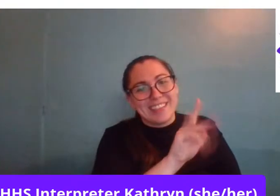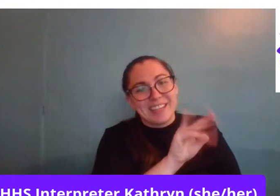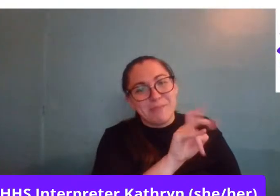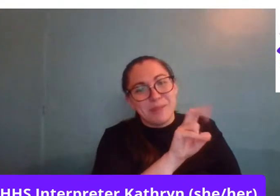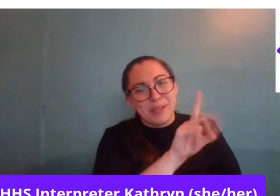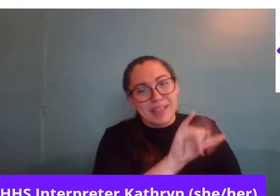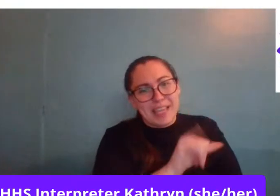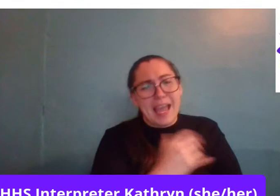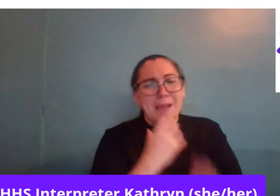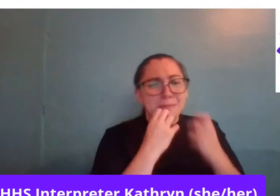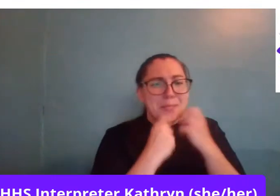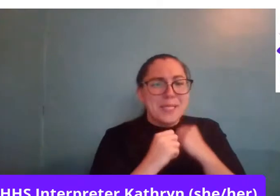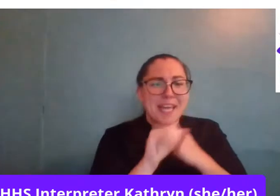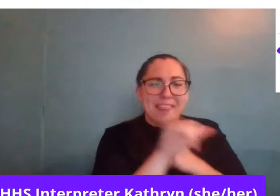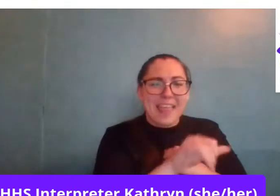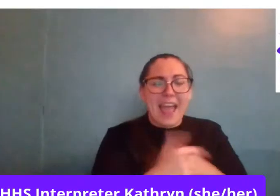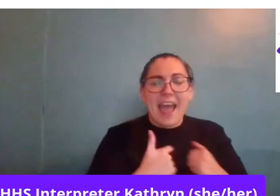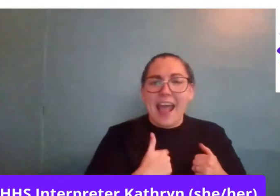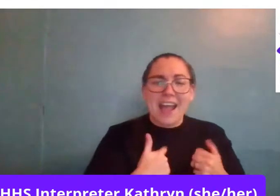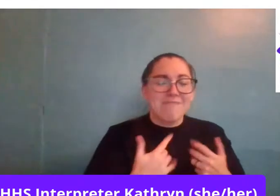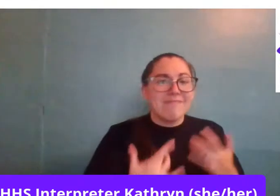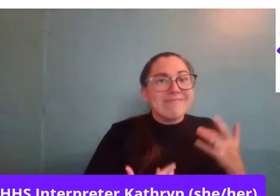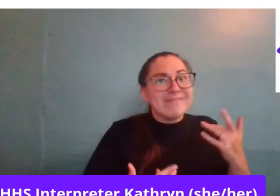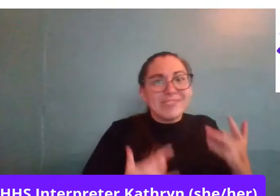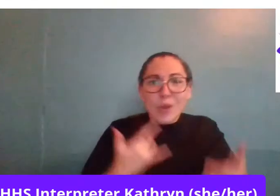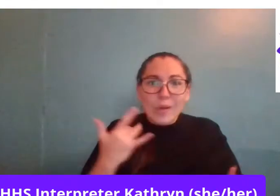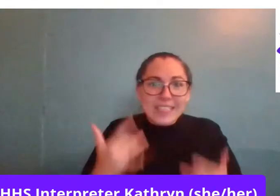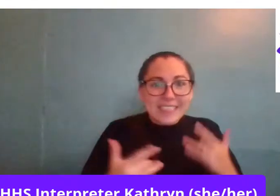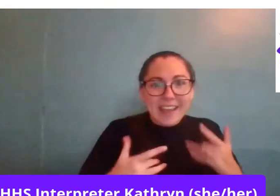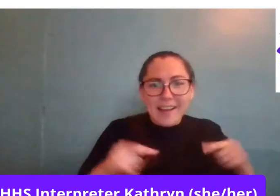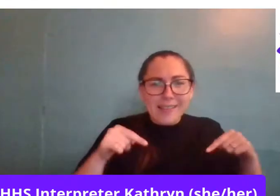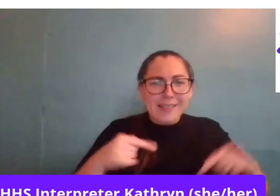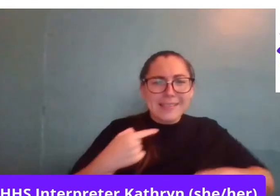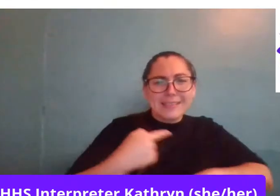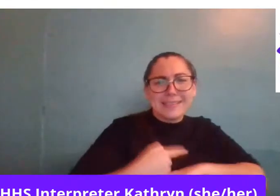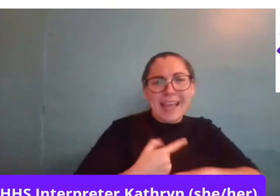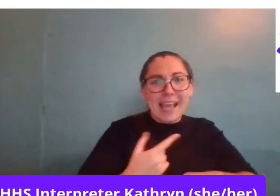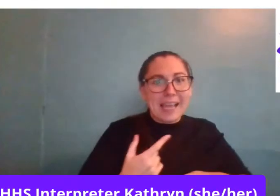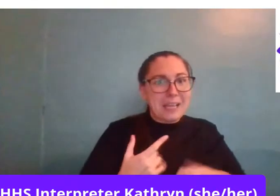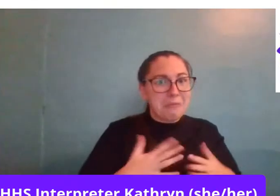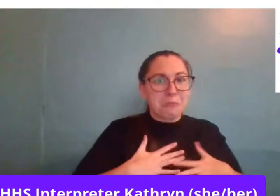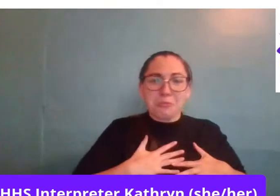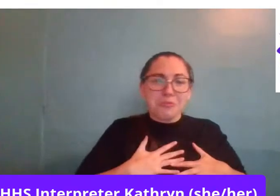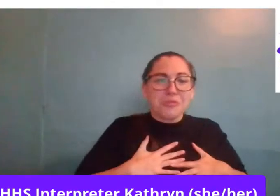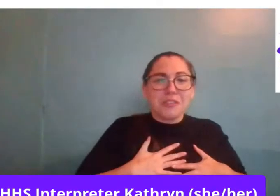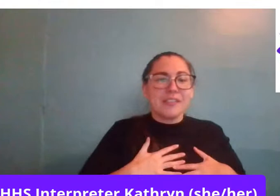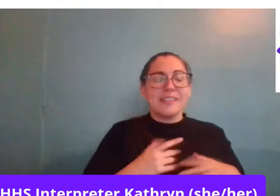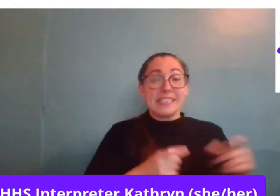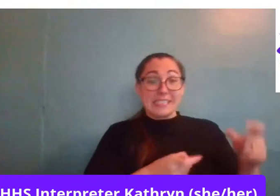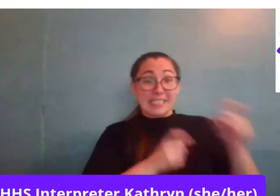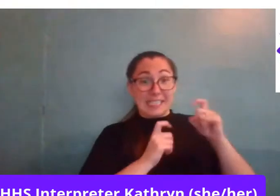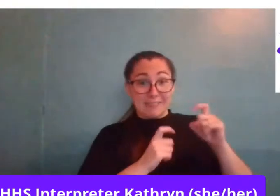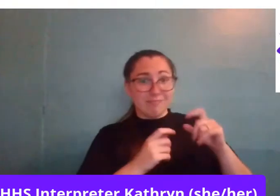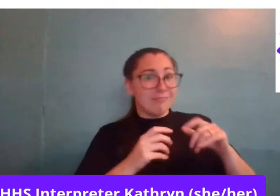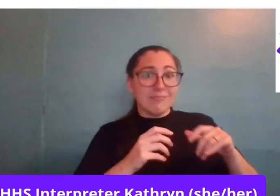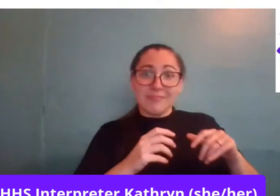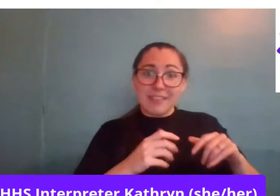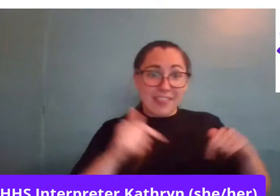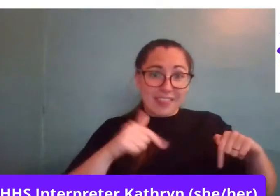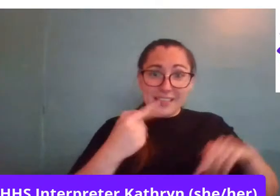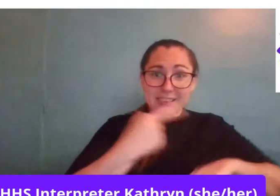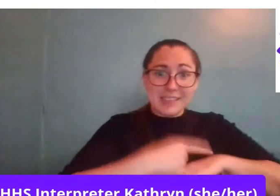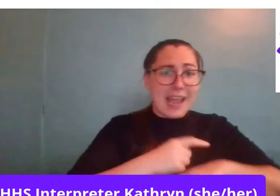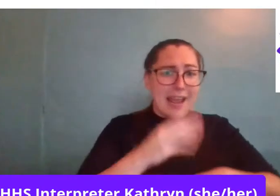I'm just so excited on this day alone. I will never forget this day. And